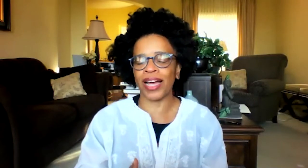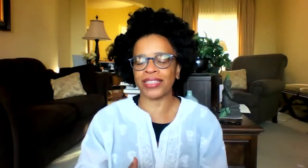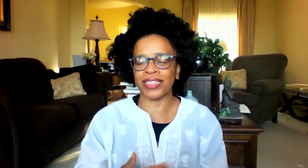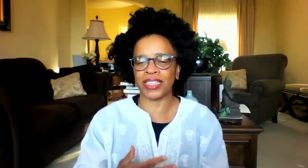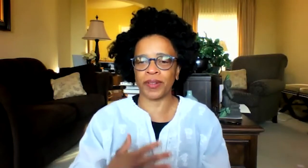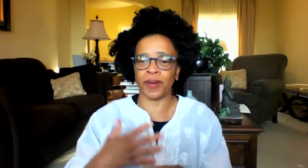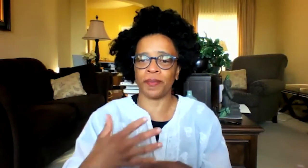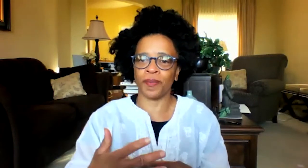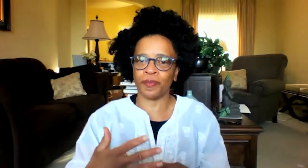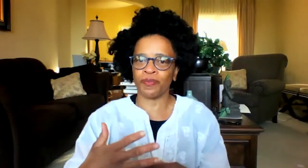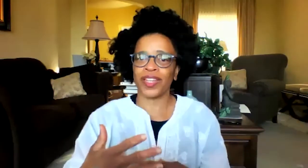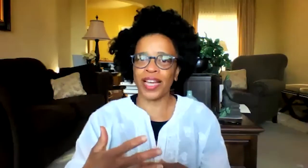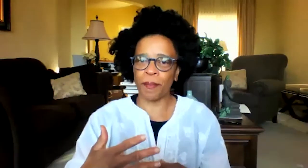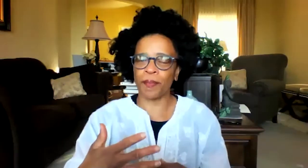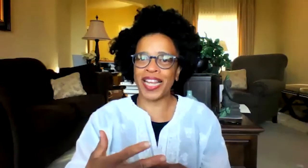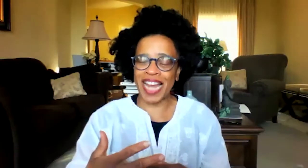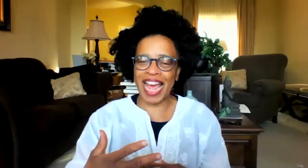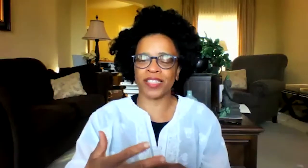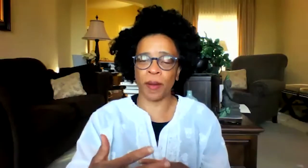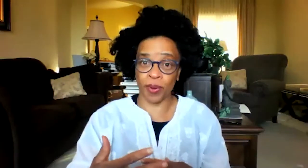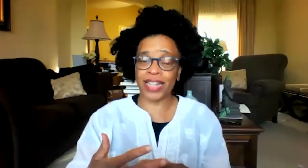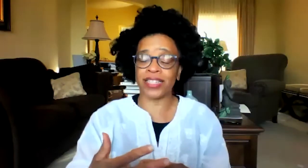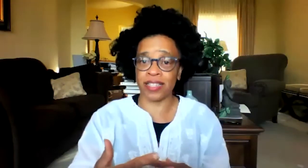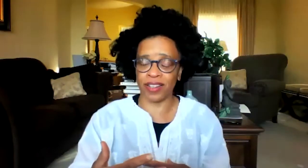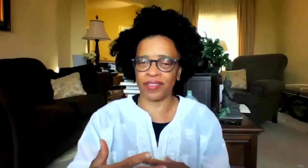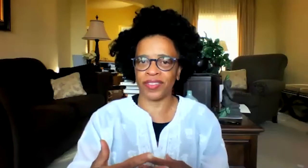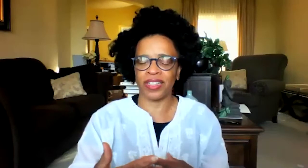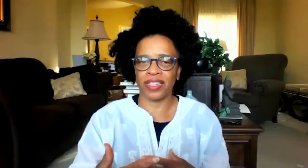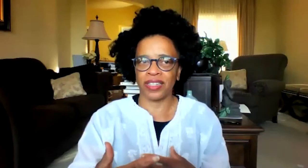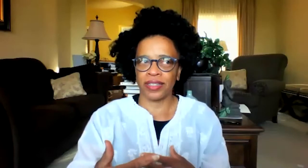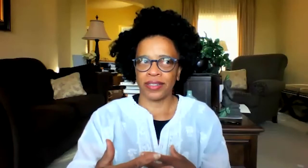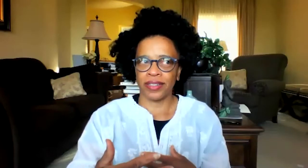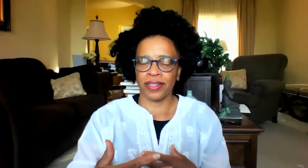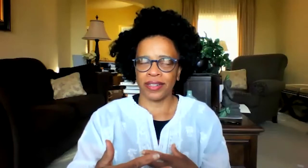embodied practice, a practice of